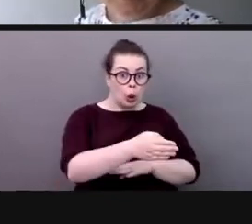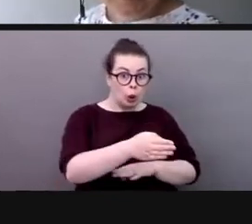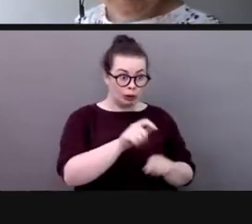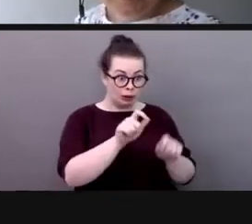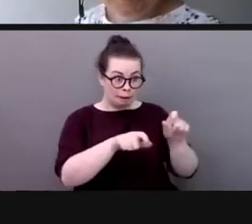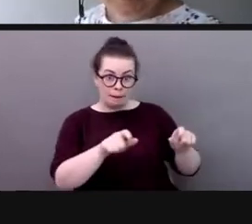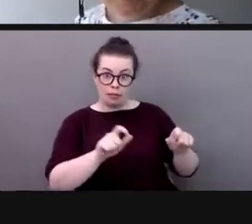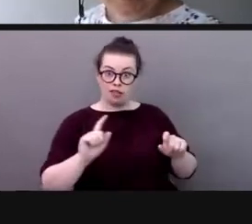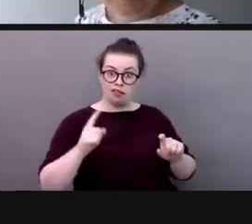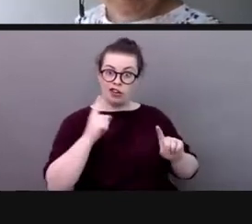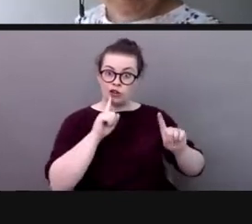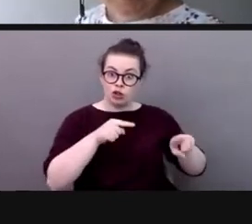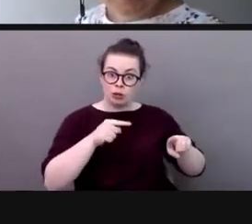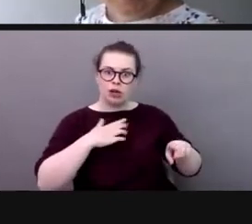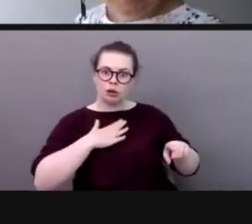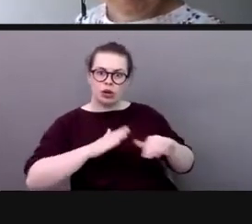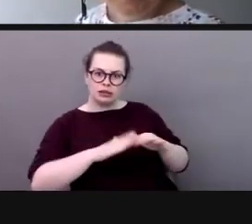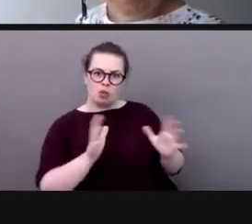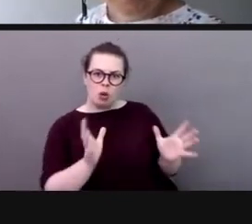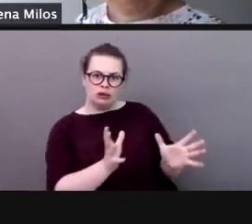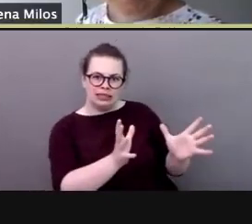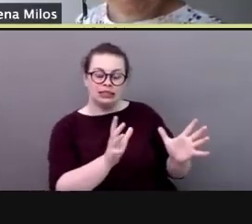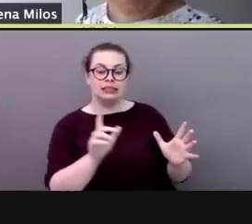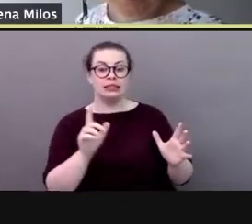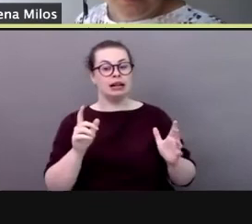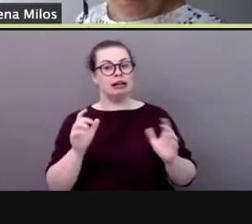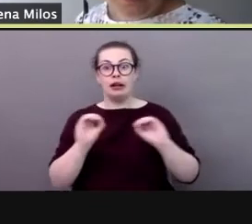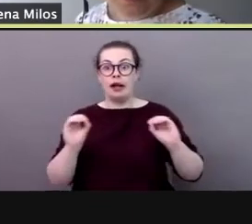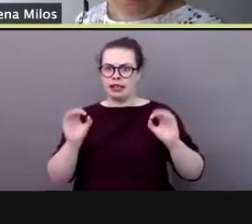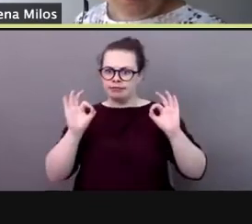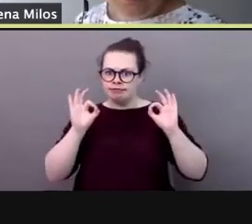but there's a commitment.